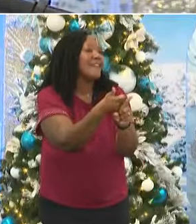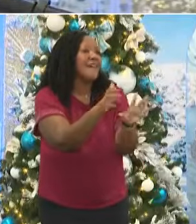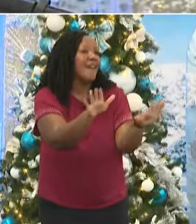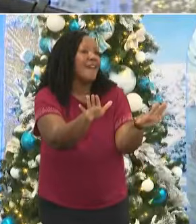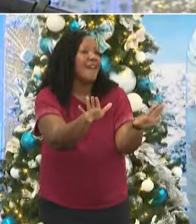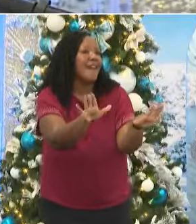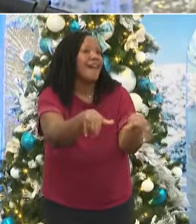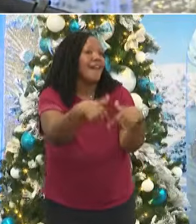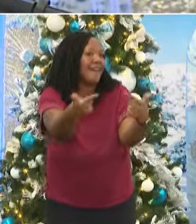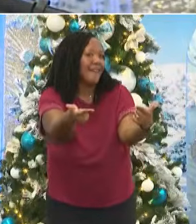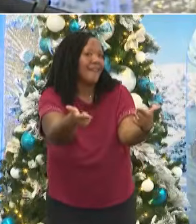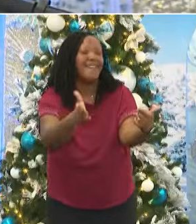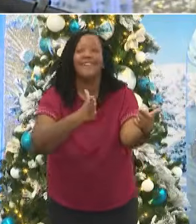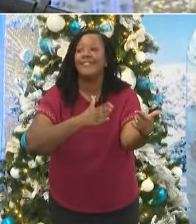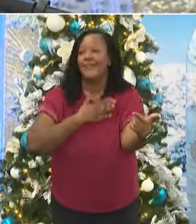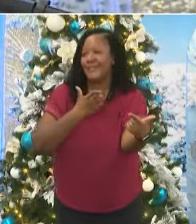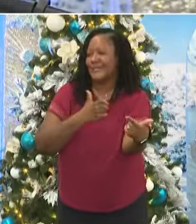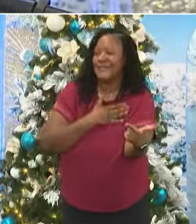yourself.